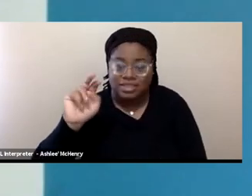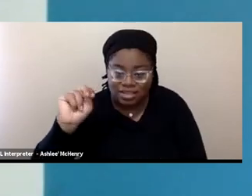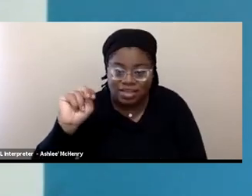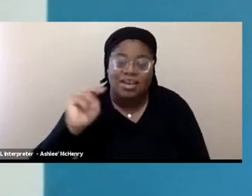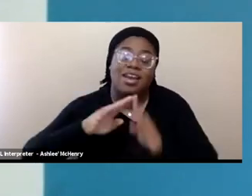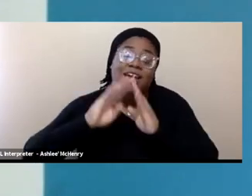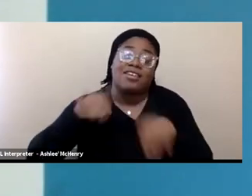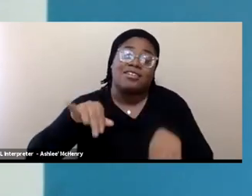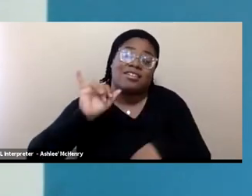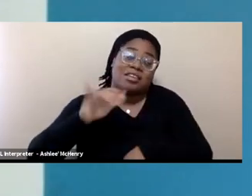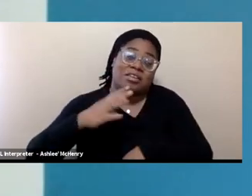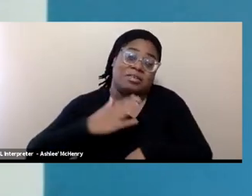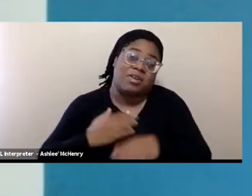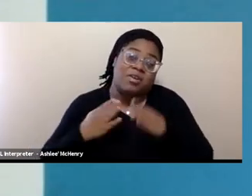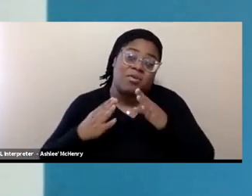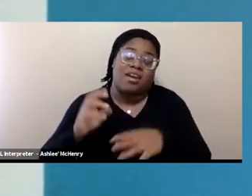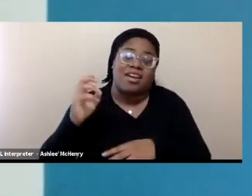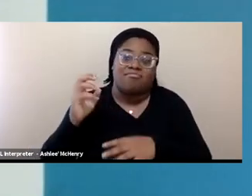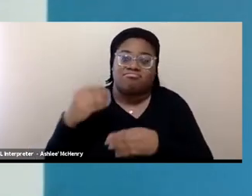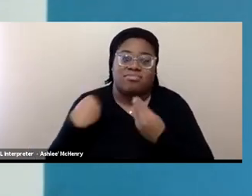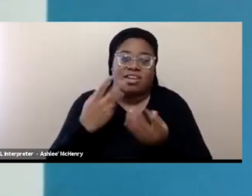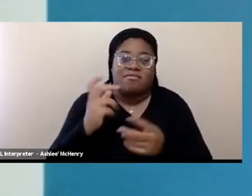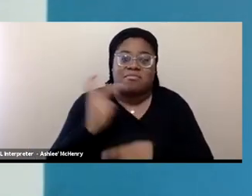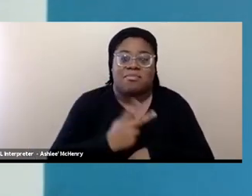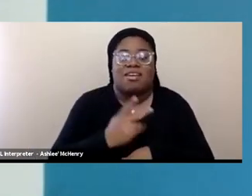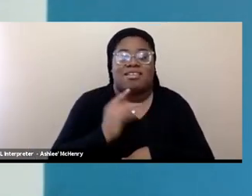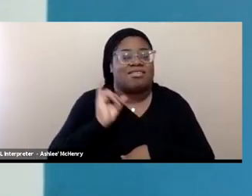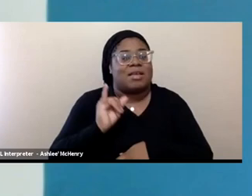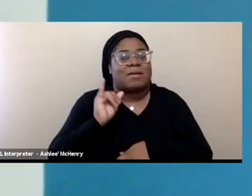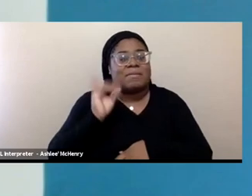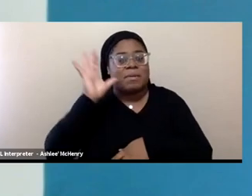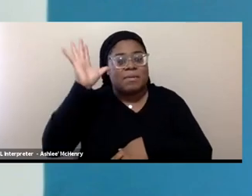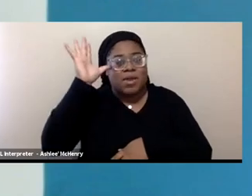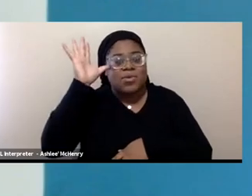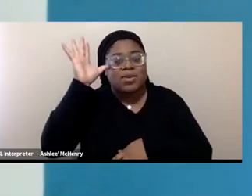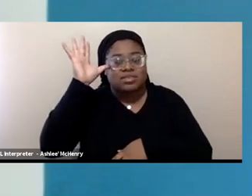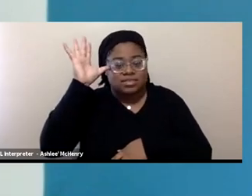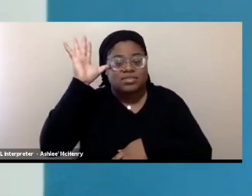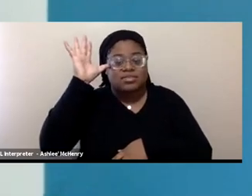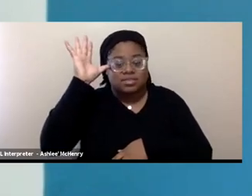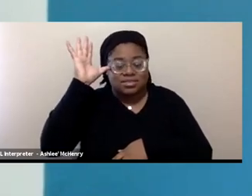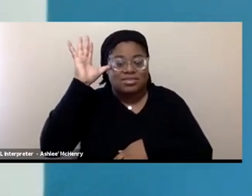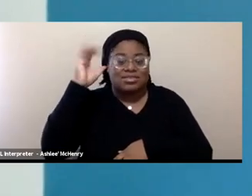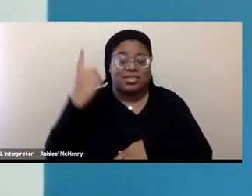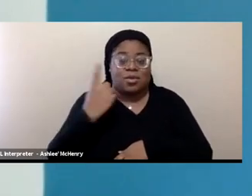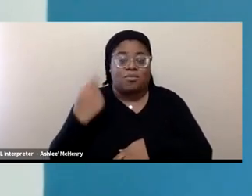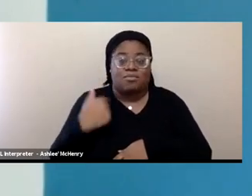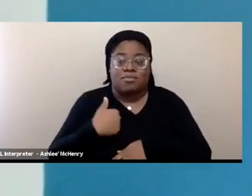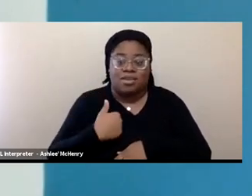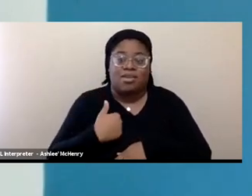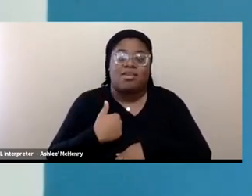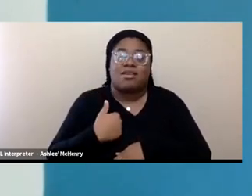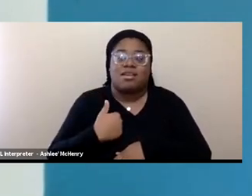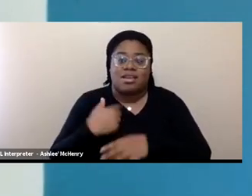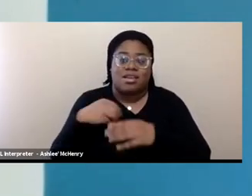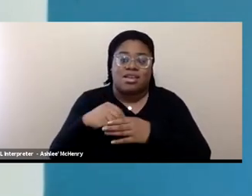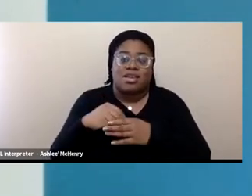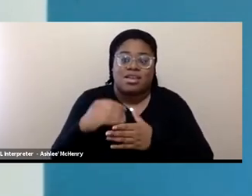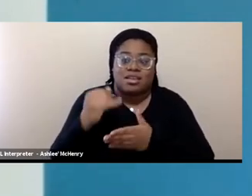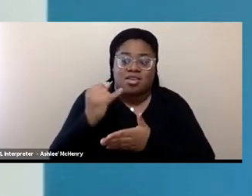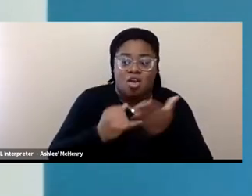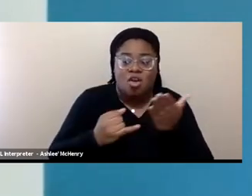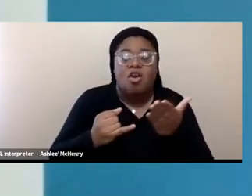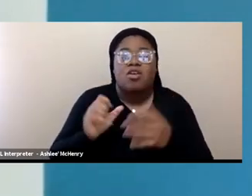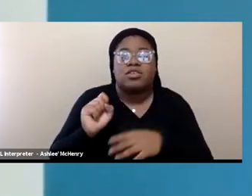And it's my way of giving back in the way that my parents both did. As someone who has been in the animation industry, but also